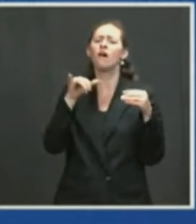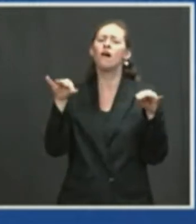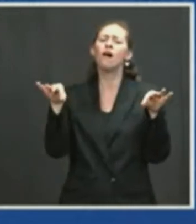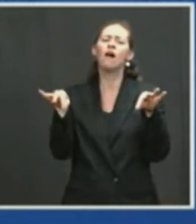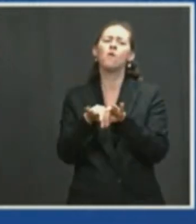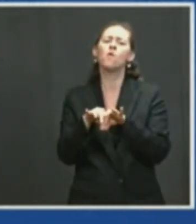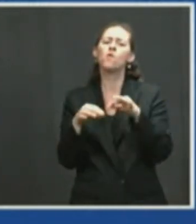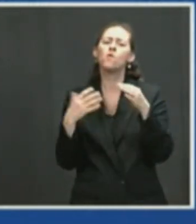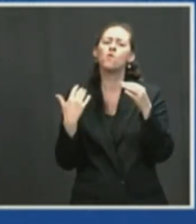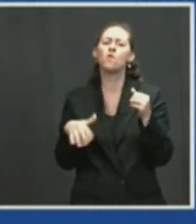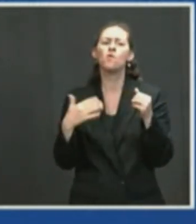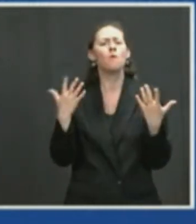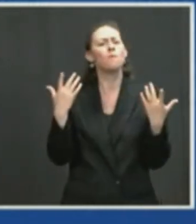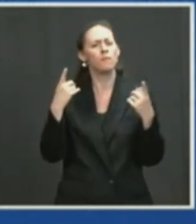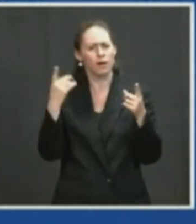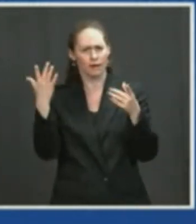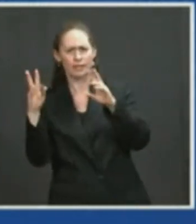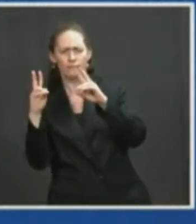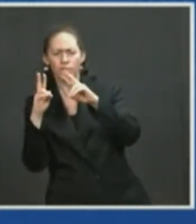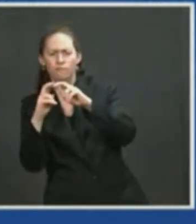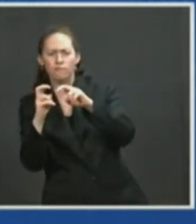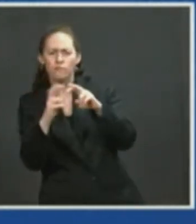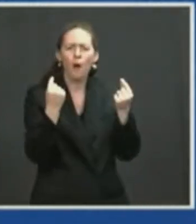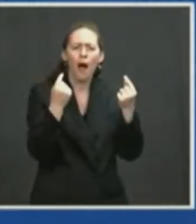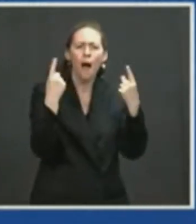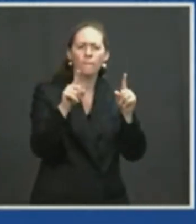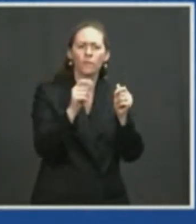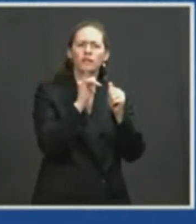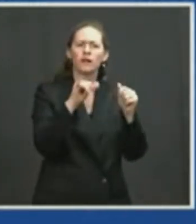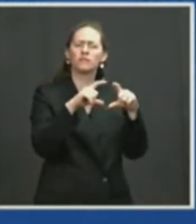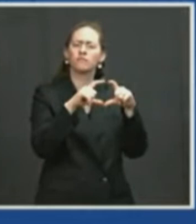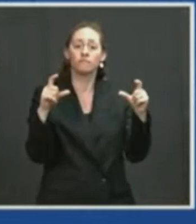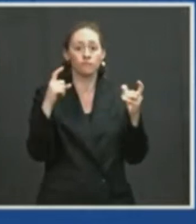study, anxiety, and hardship for families.